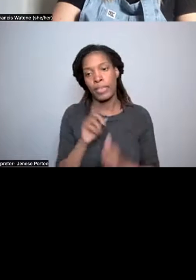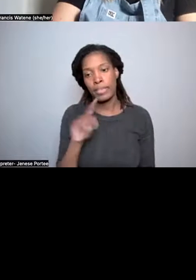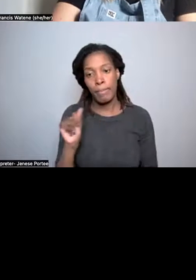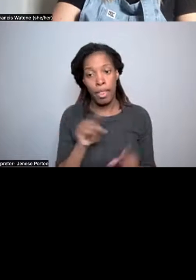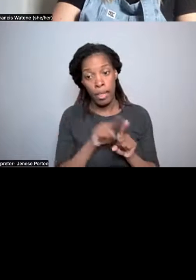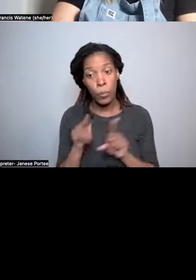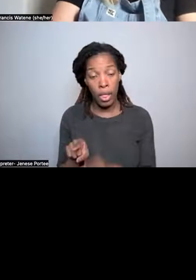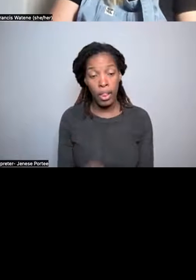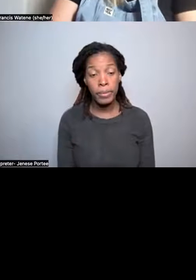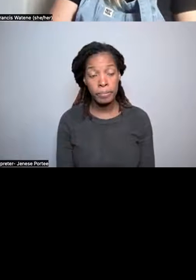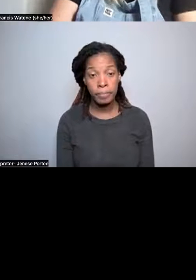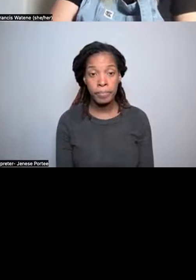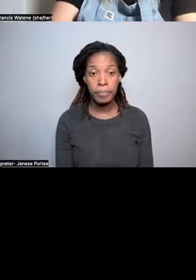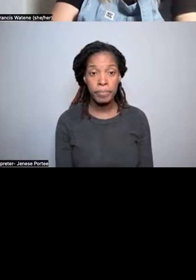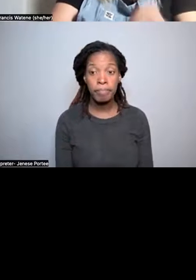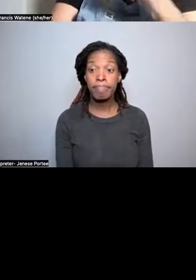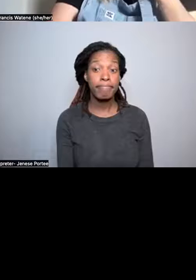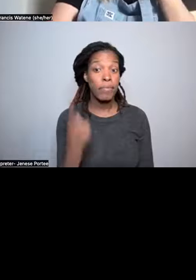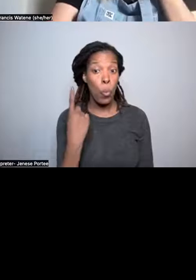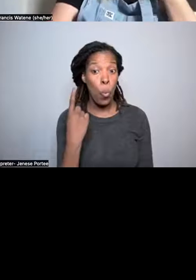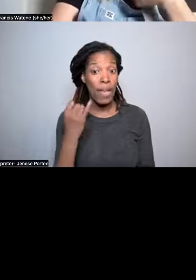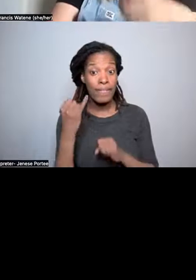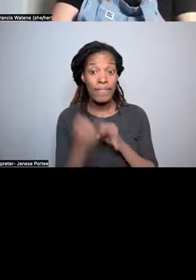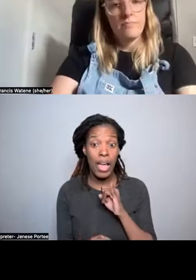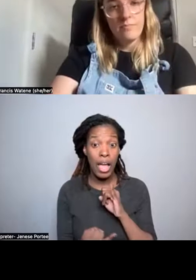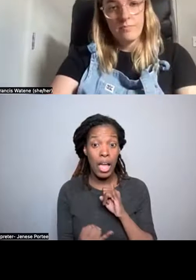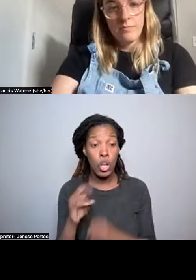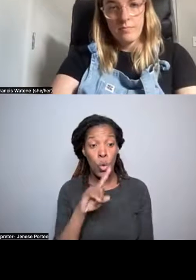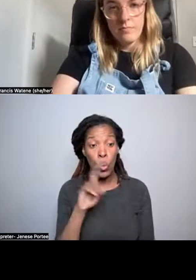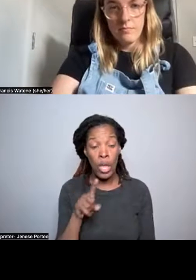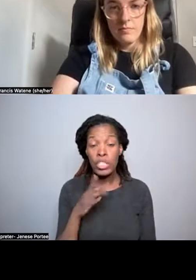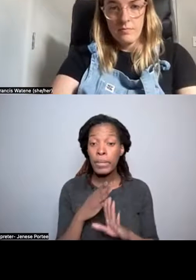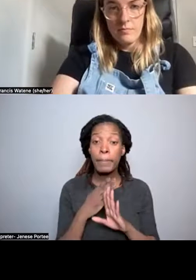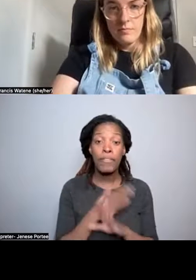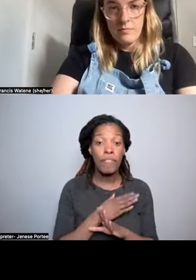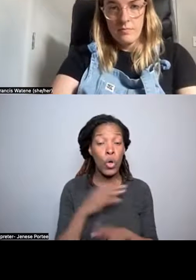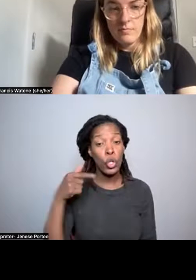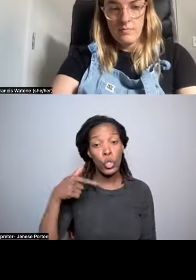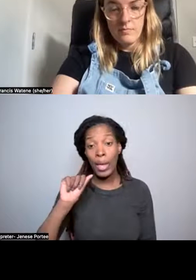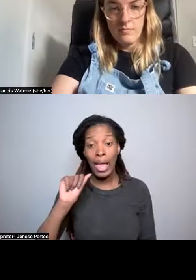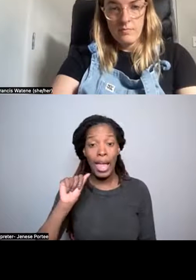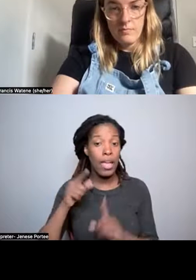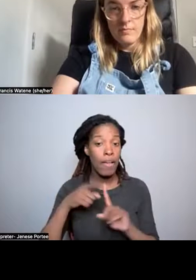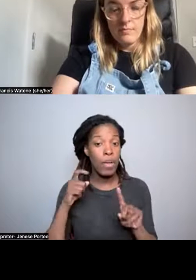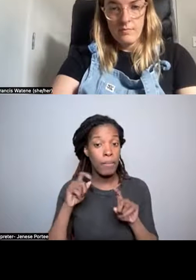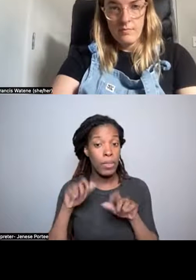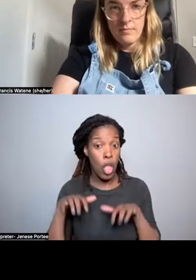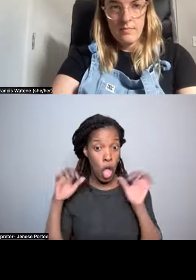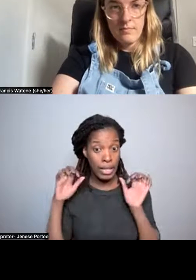I have one final question before we take questions from the